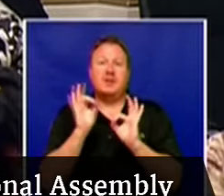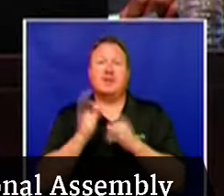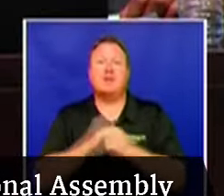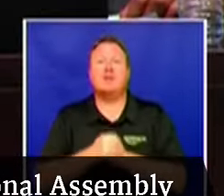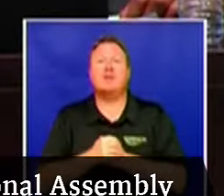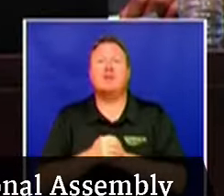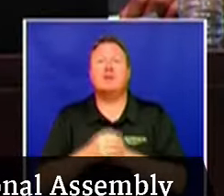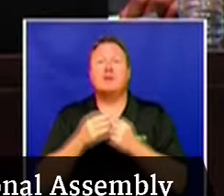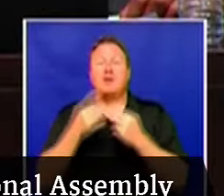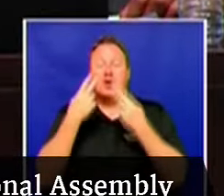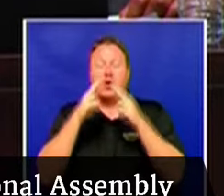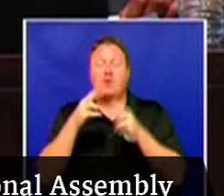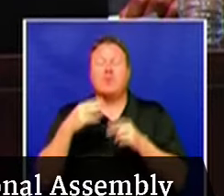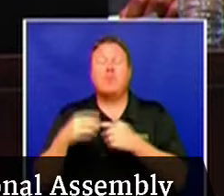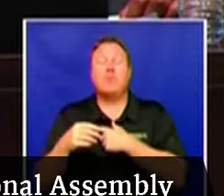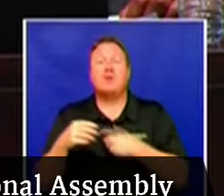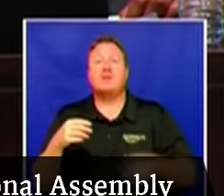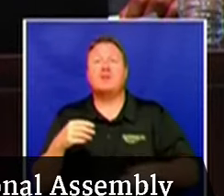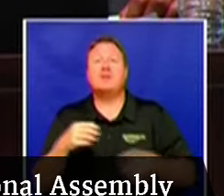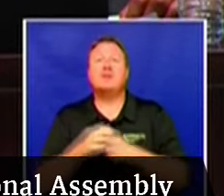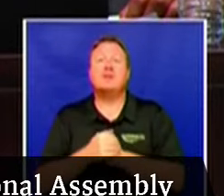The Honourable President.